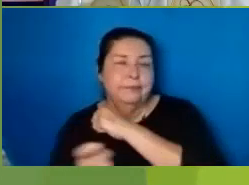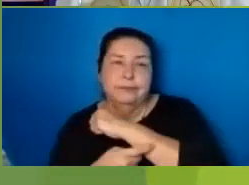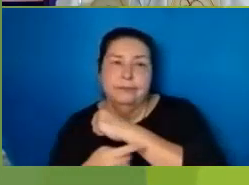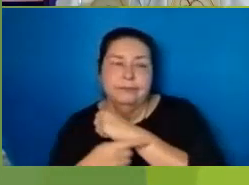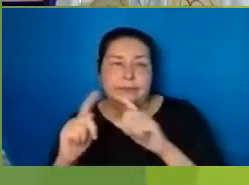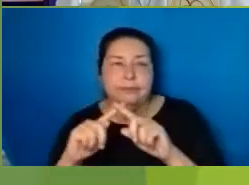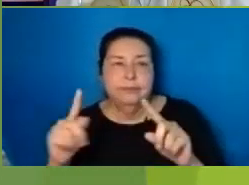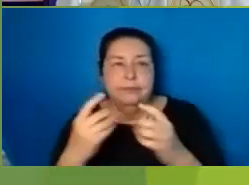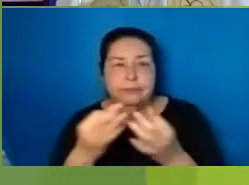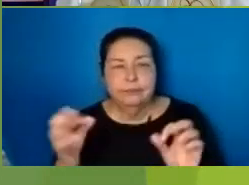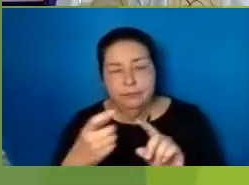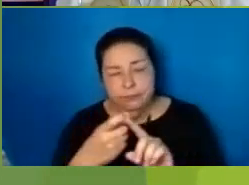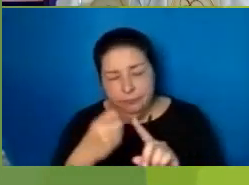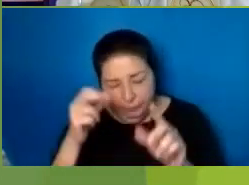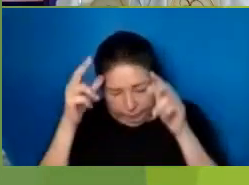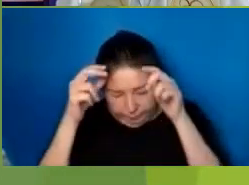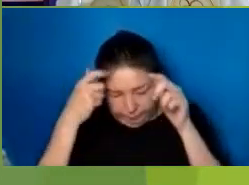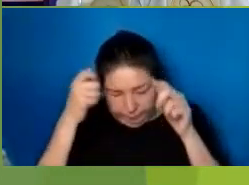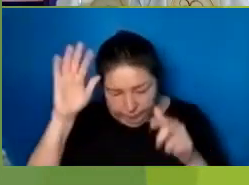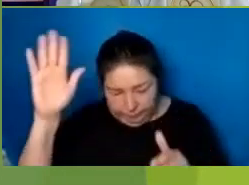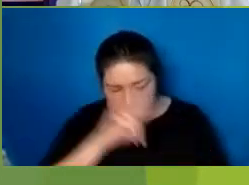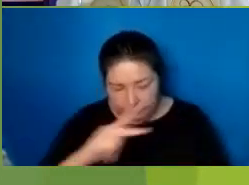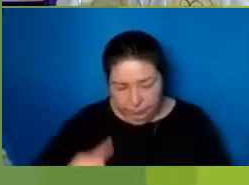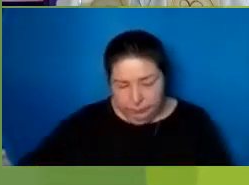But Deliver Us From Evil For Thine Is The